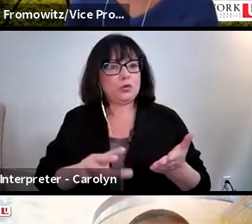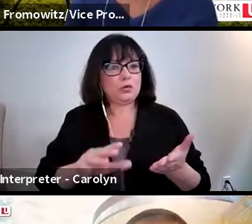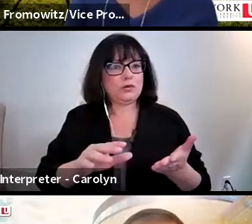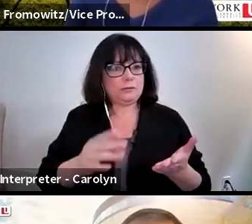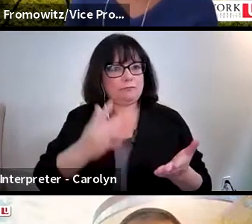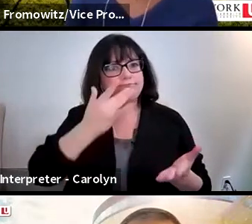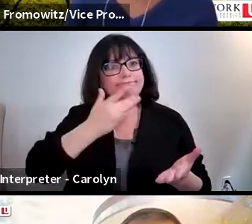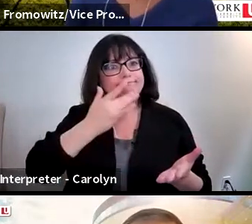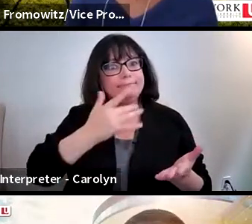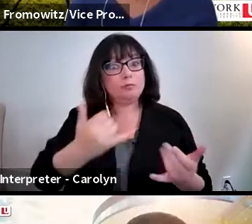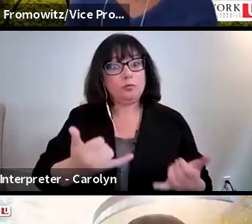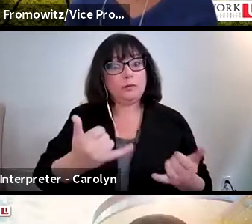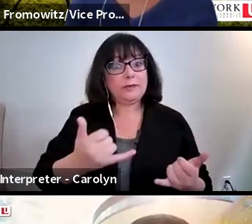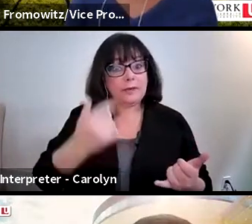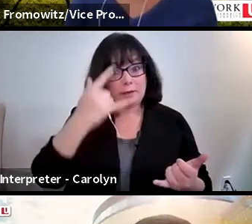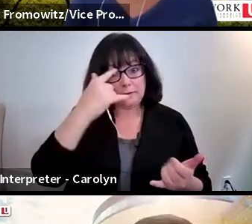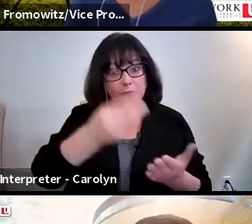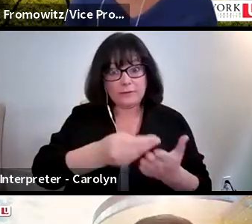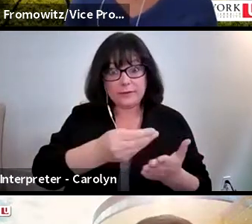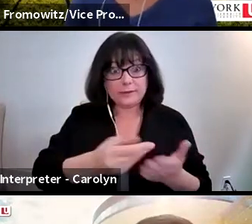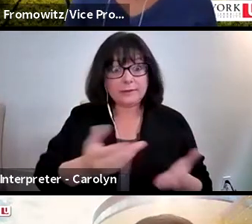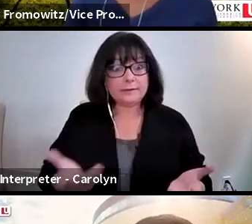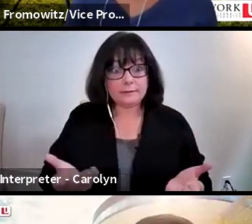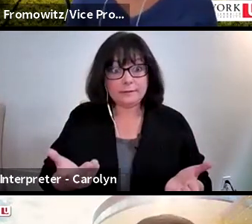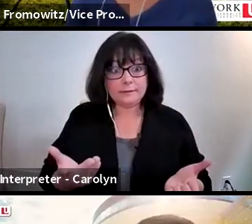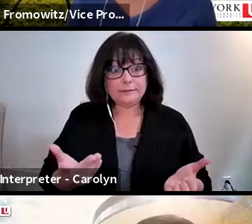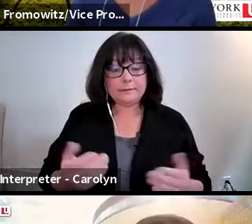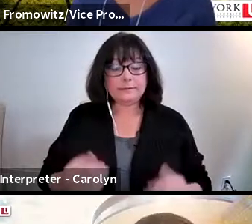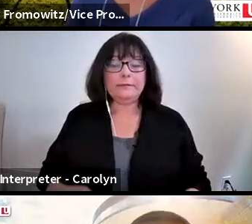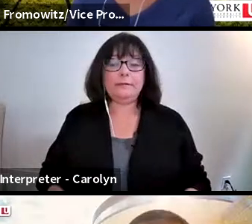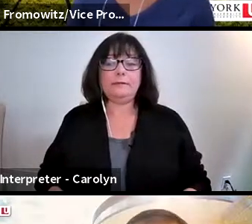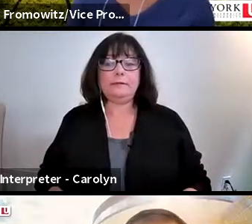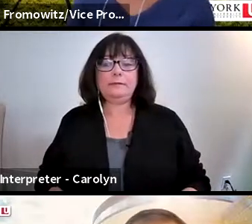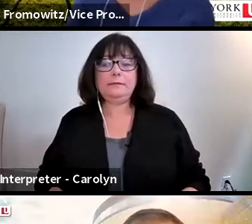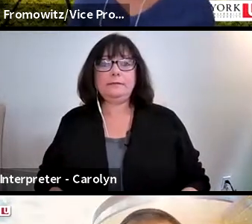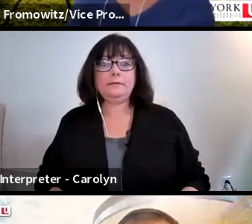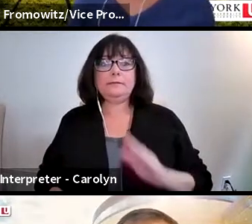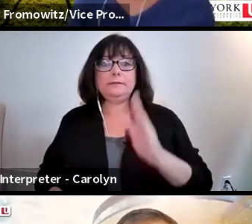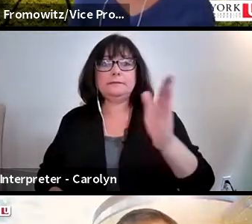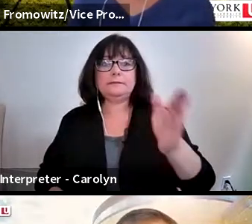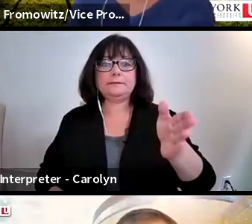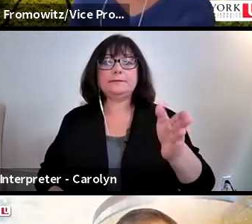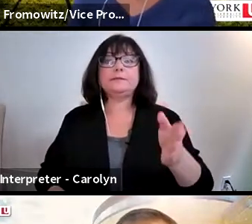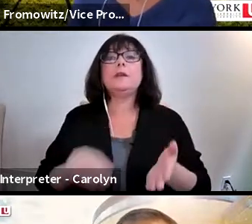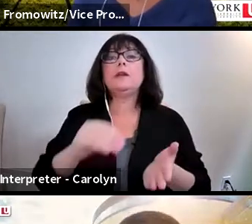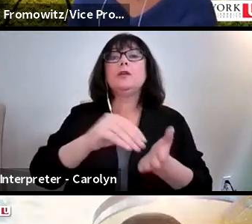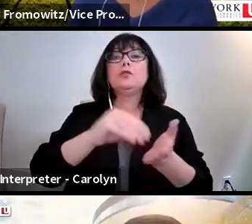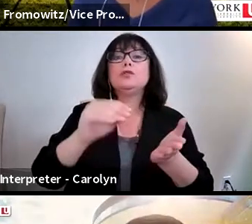Yeah, so on the student emergency bursary,